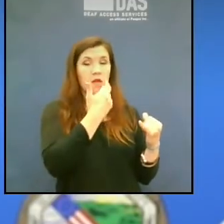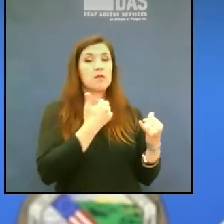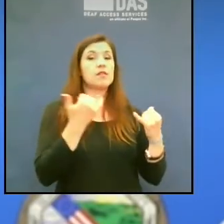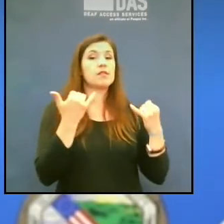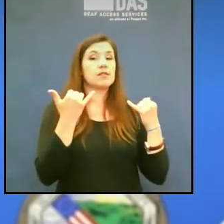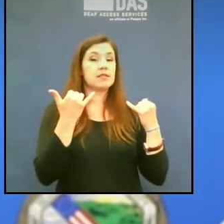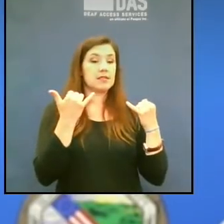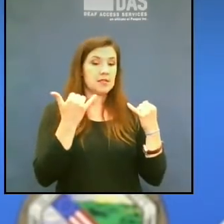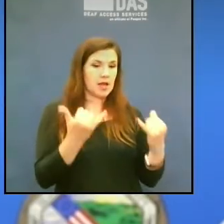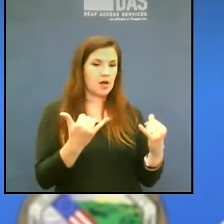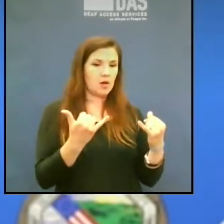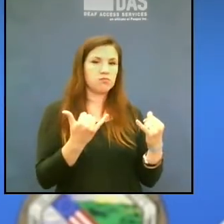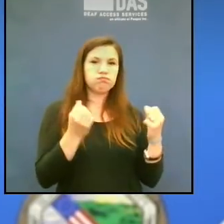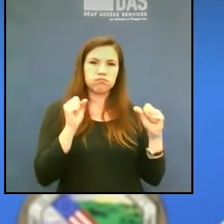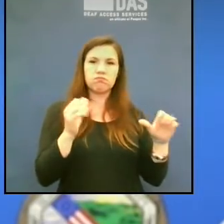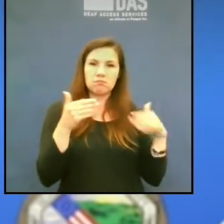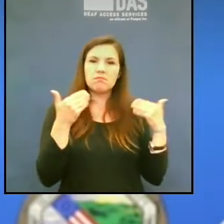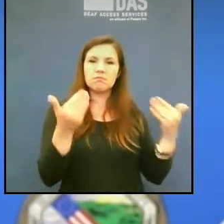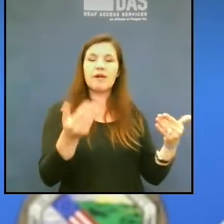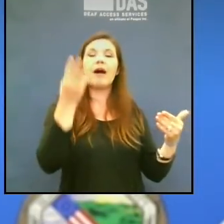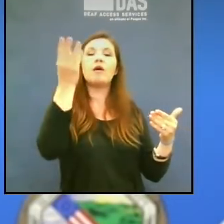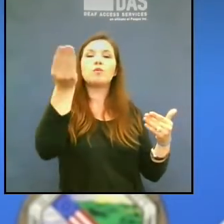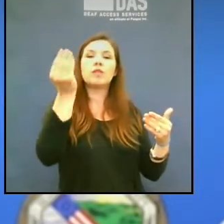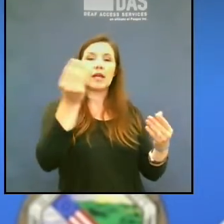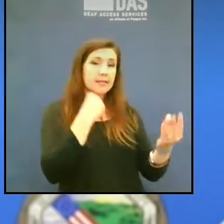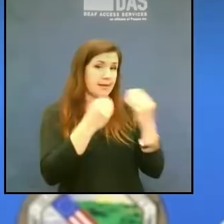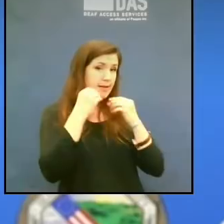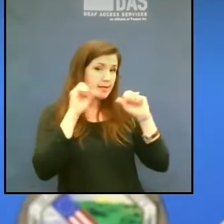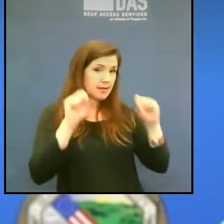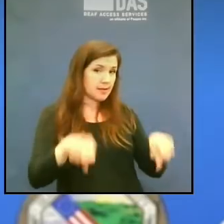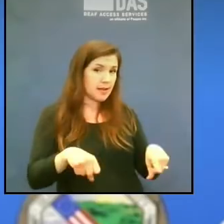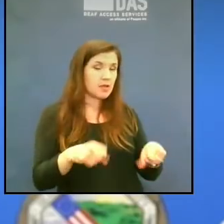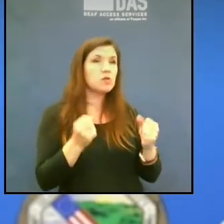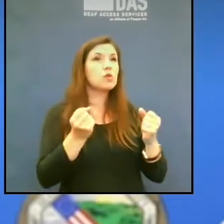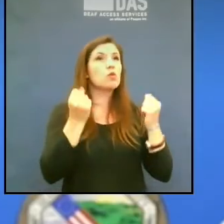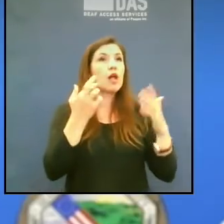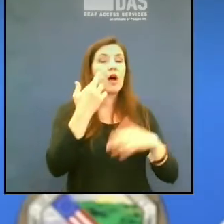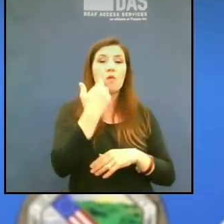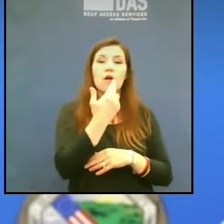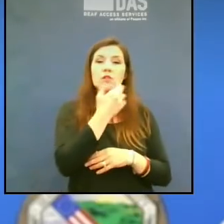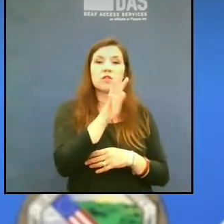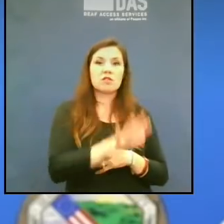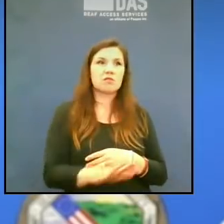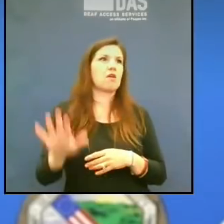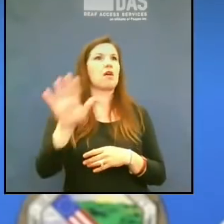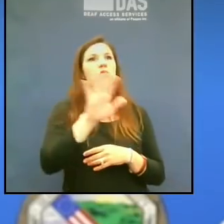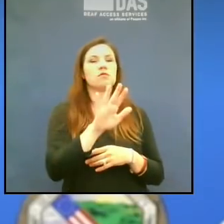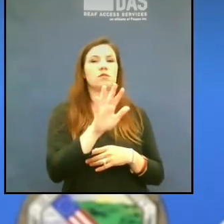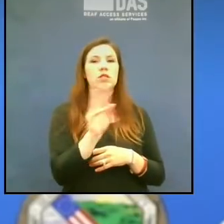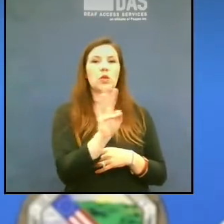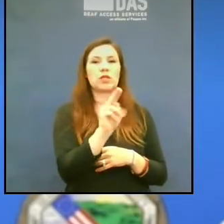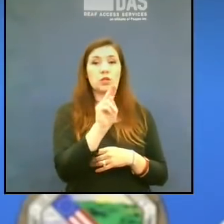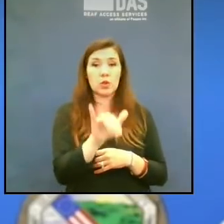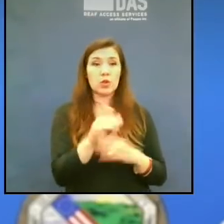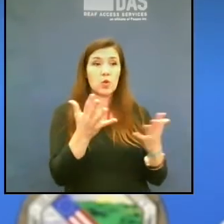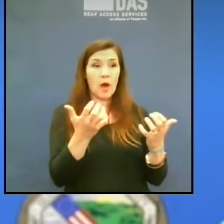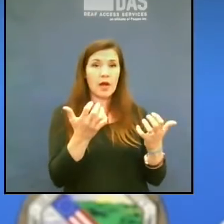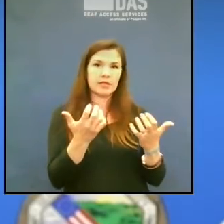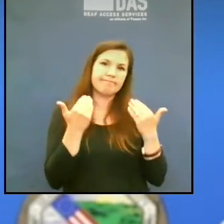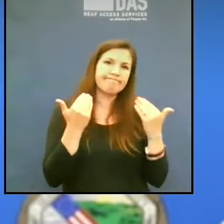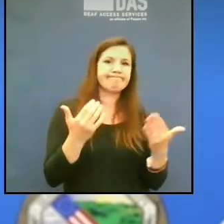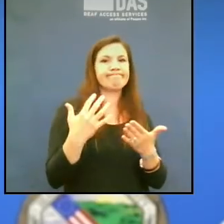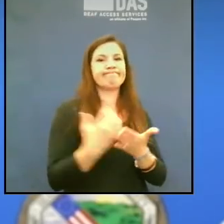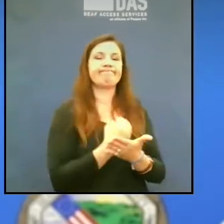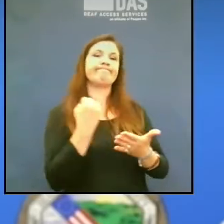to have outdoor dining. I know that there are going to be a lot of restaurants throughout the county that want to get in on